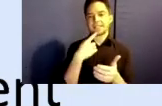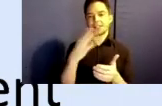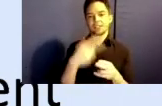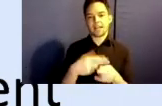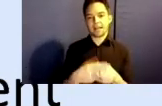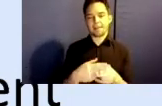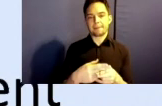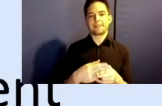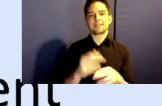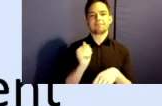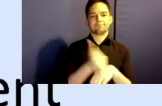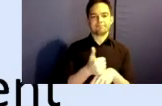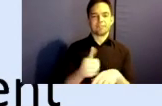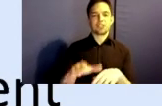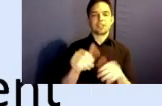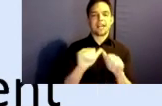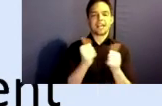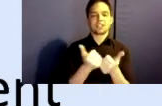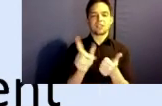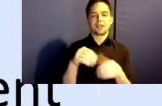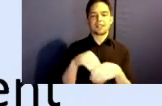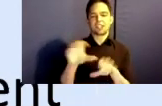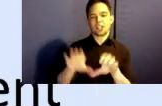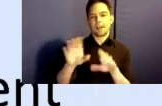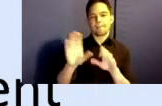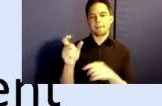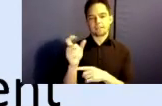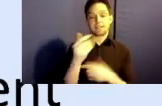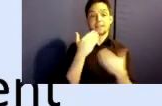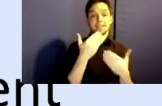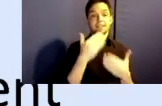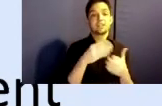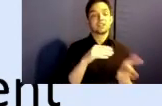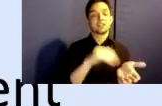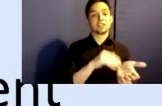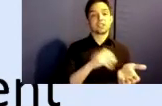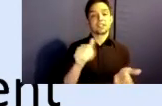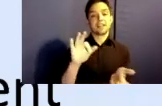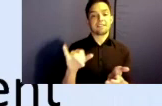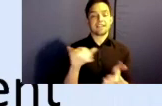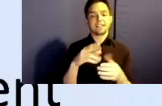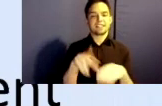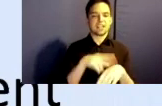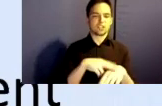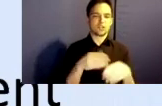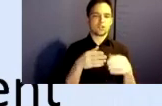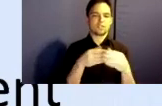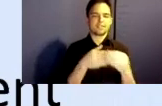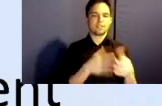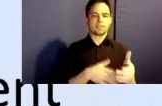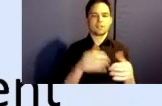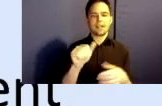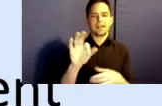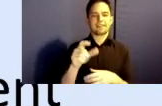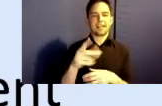and agency in the chat box. Thank you, Dr. Safi, our national NGO co-lead in Afghanistan, for starting